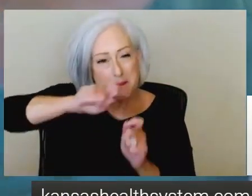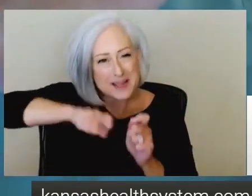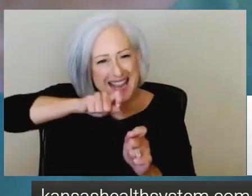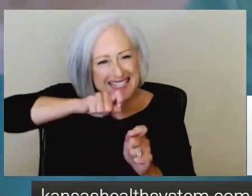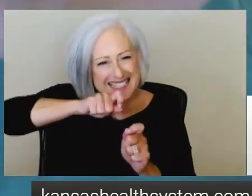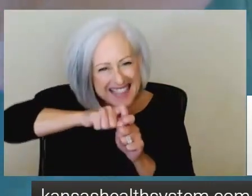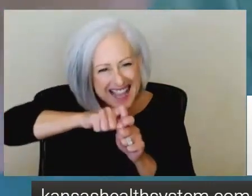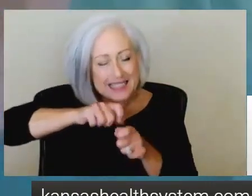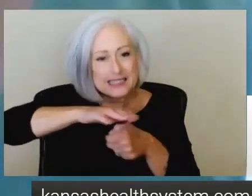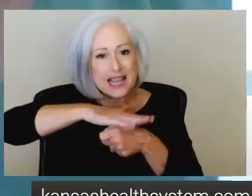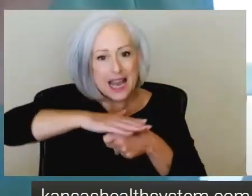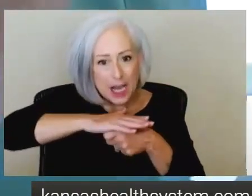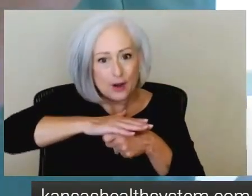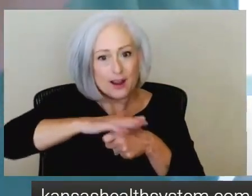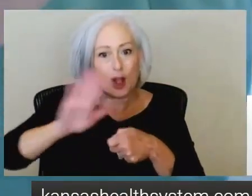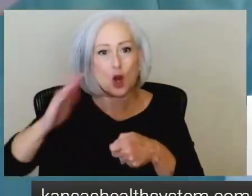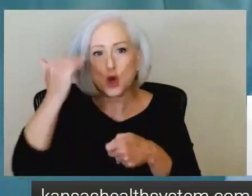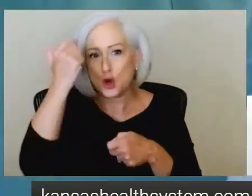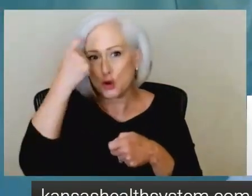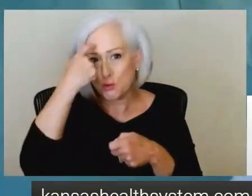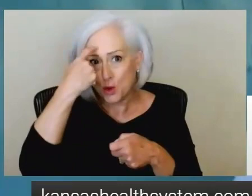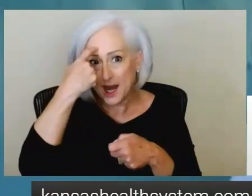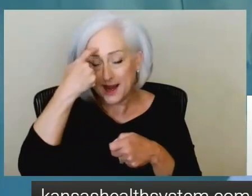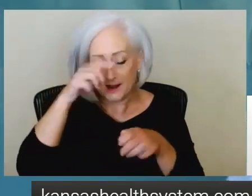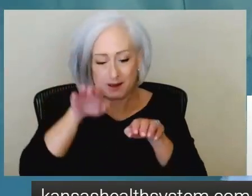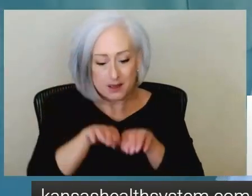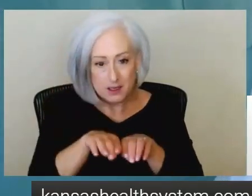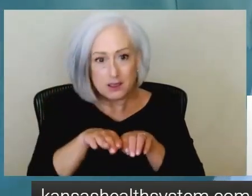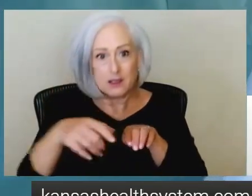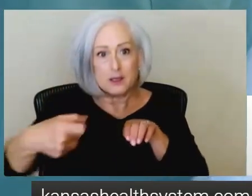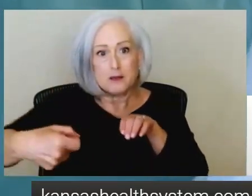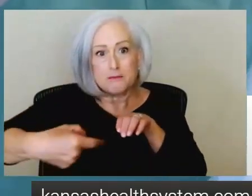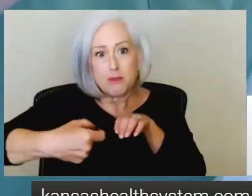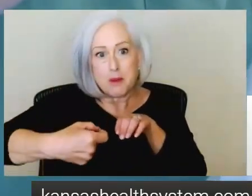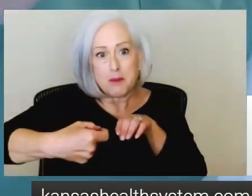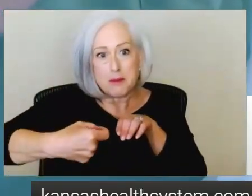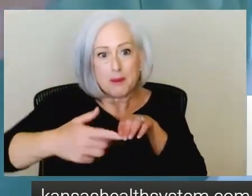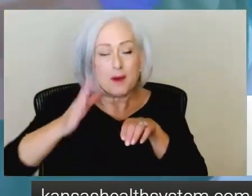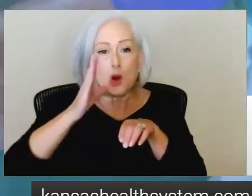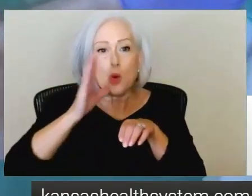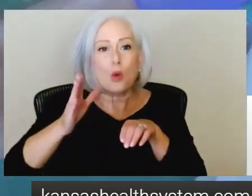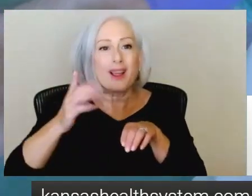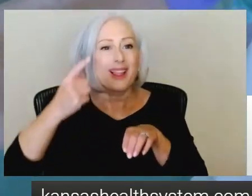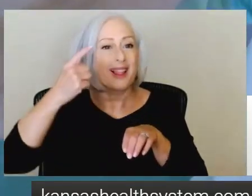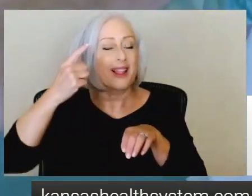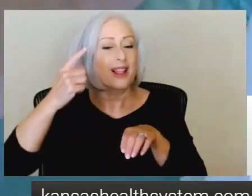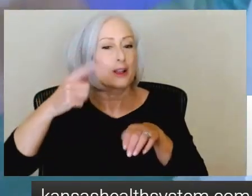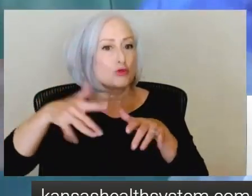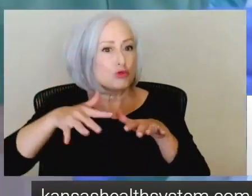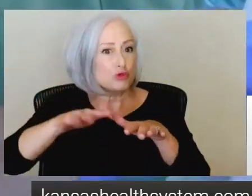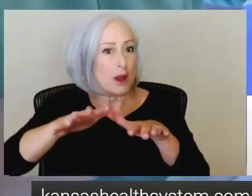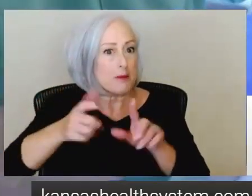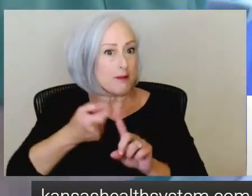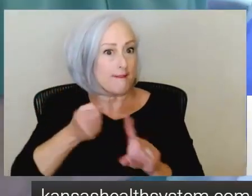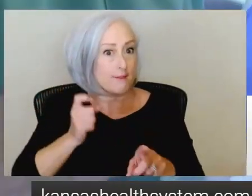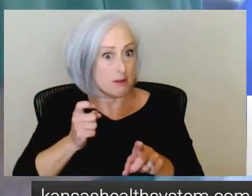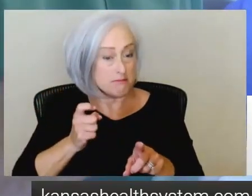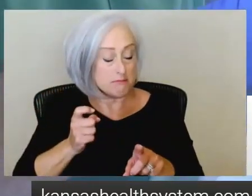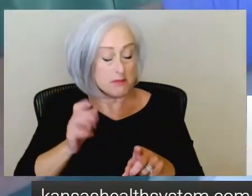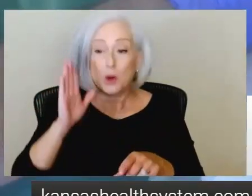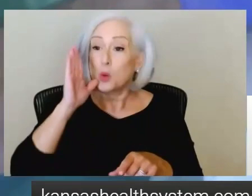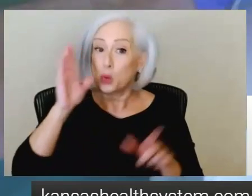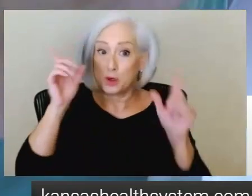area of Evelyn's brain where they believe the tremors are coming from. and she'll be awake. They're going to have